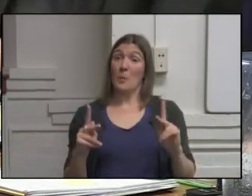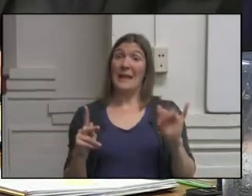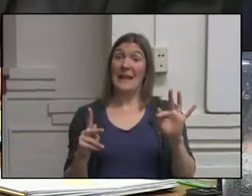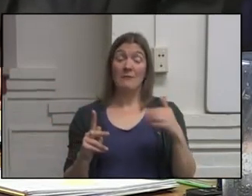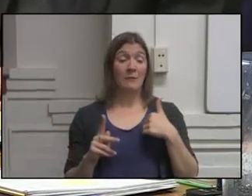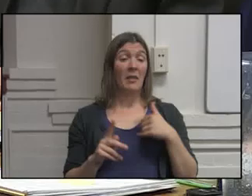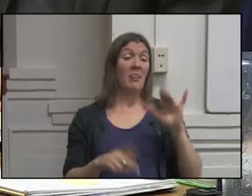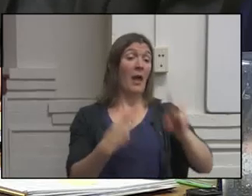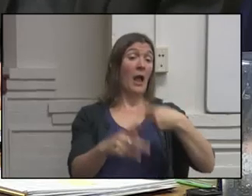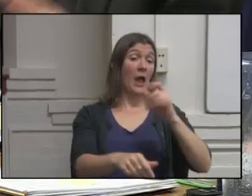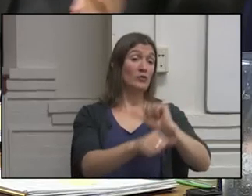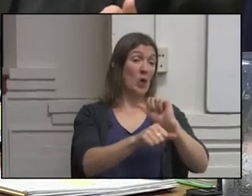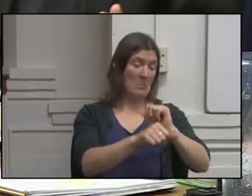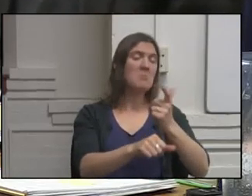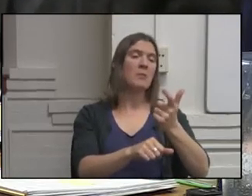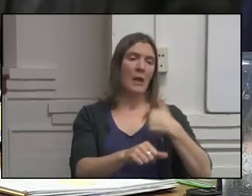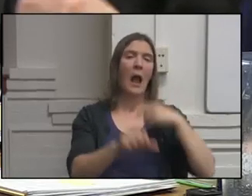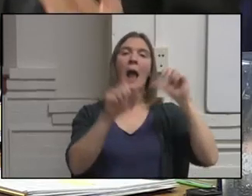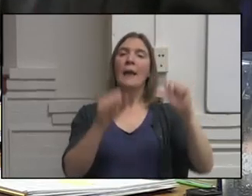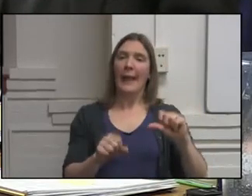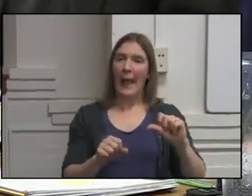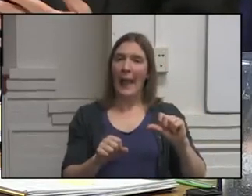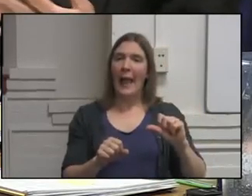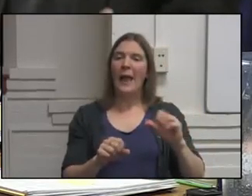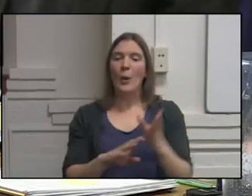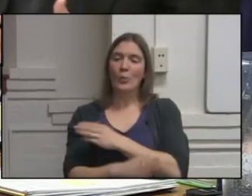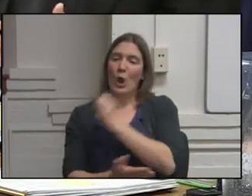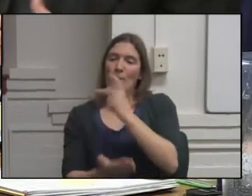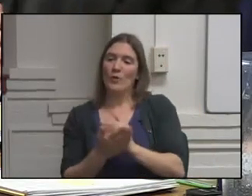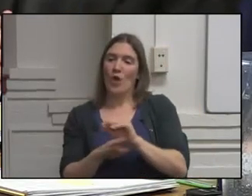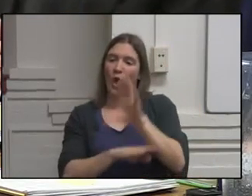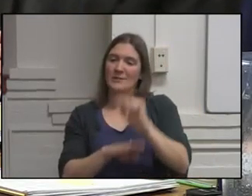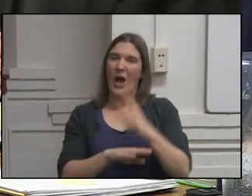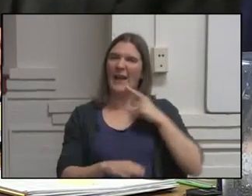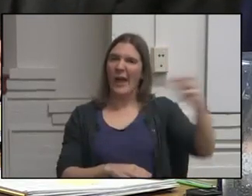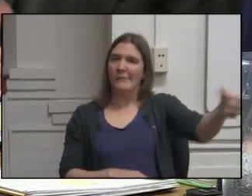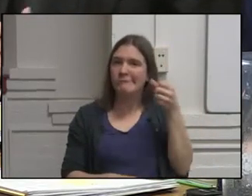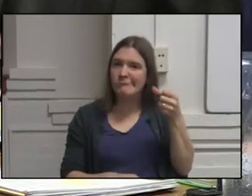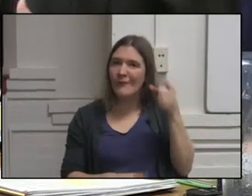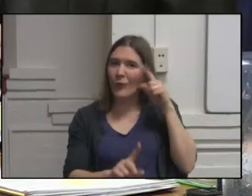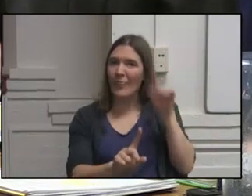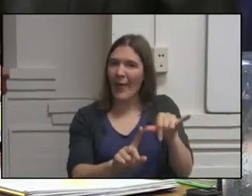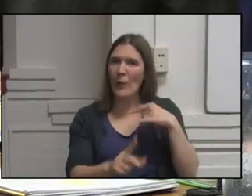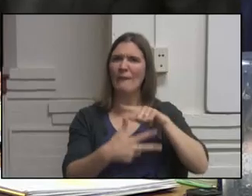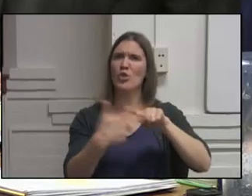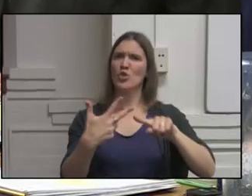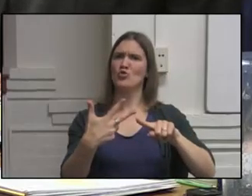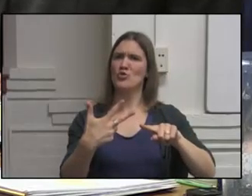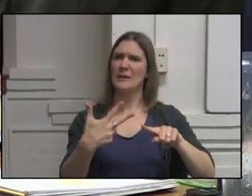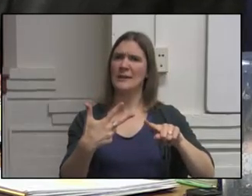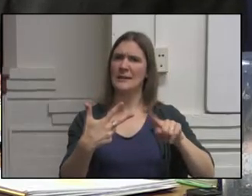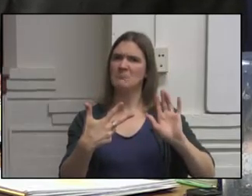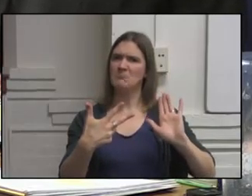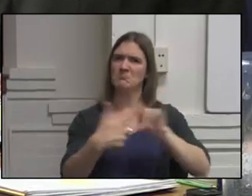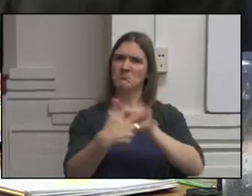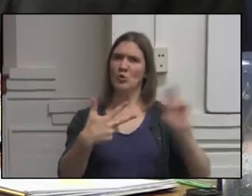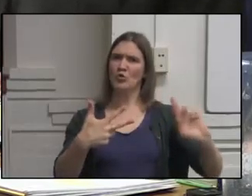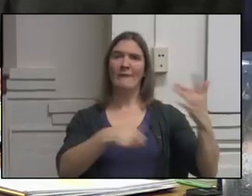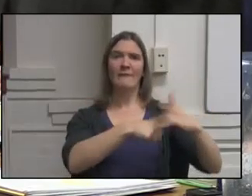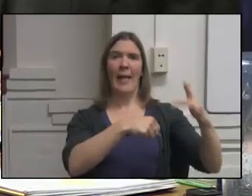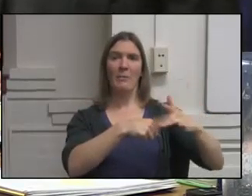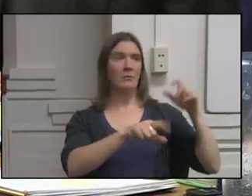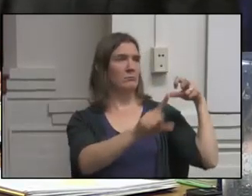piece of work like this using one of the three pre-approved consultants that we have on retainer for this, or not a cost retainer, but